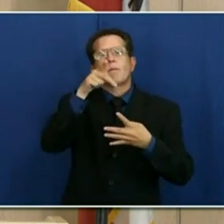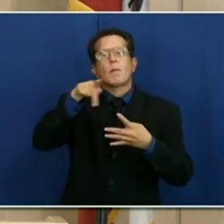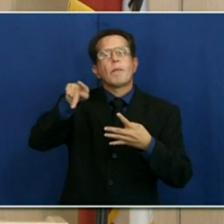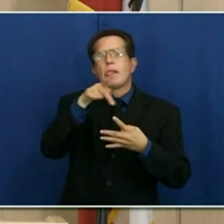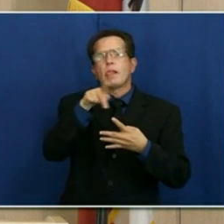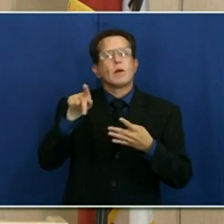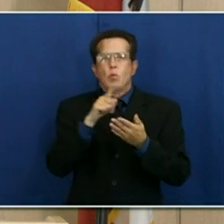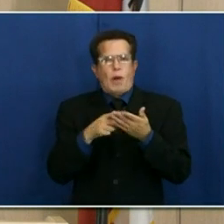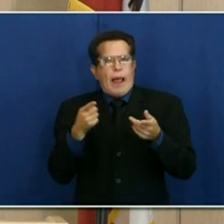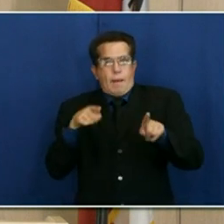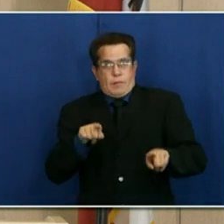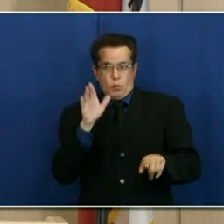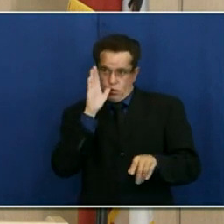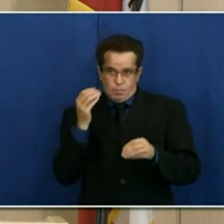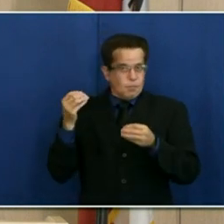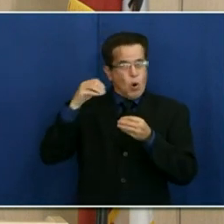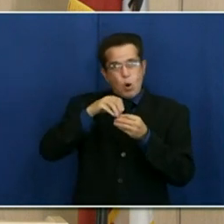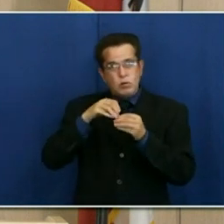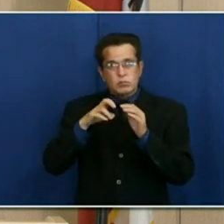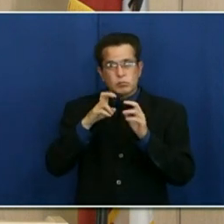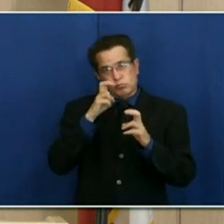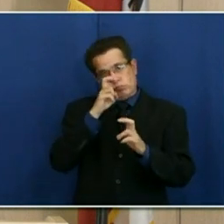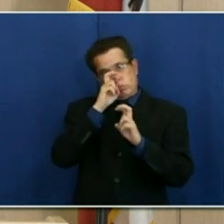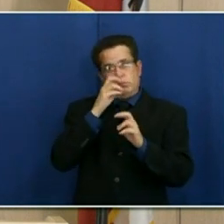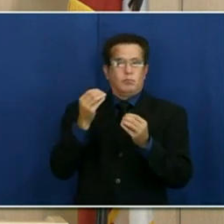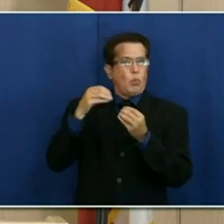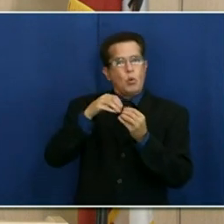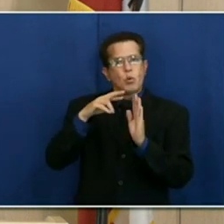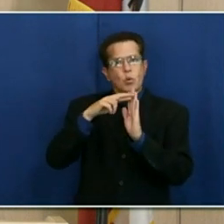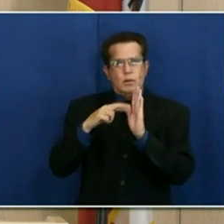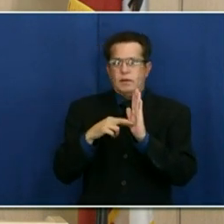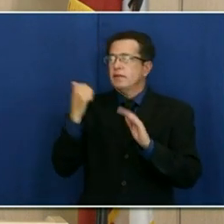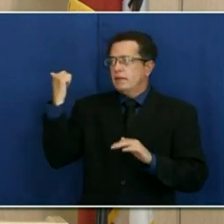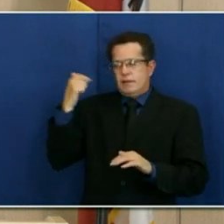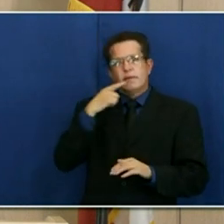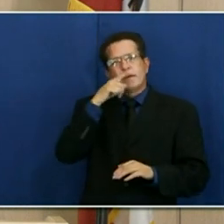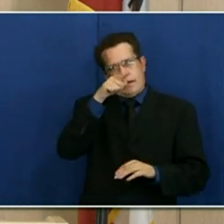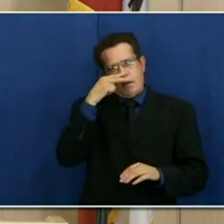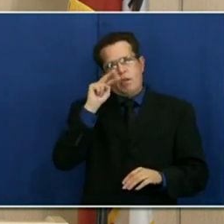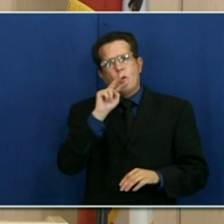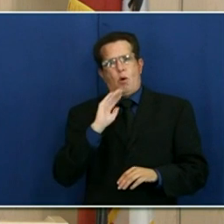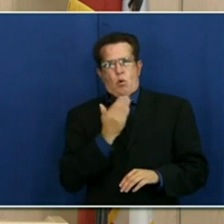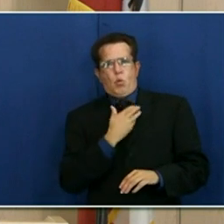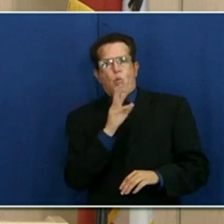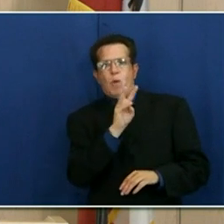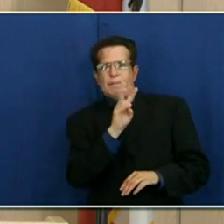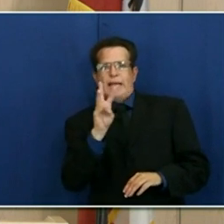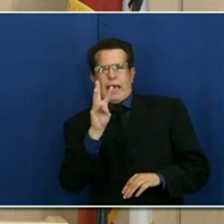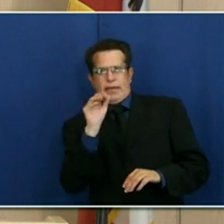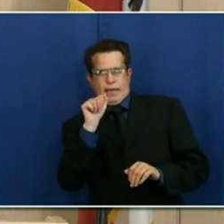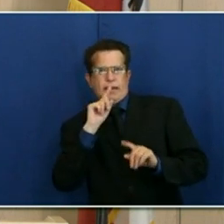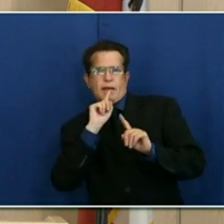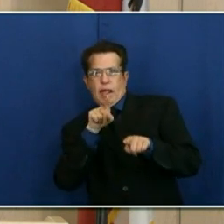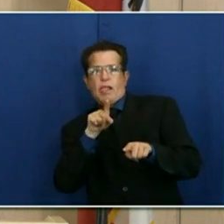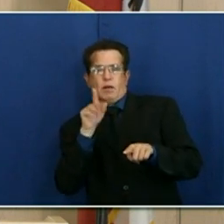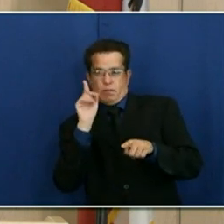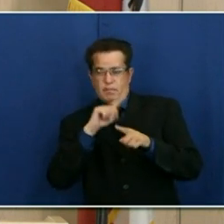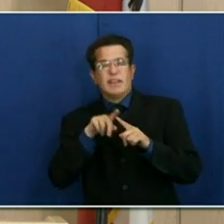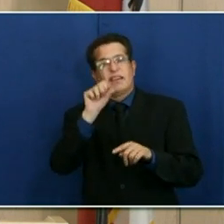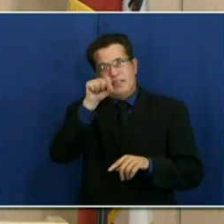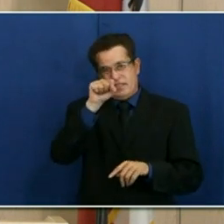terms of restriction. Yeah, the purple tier, it's outlined on the state website, in particular each sector, but what it does is